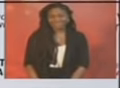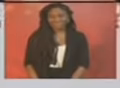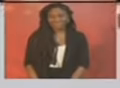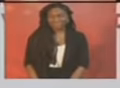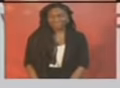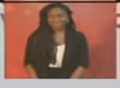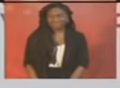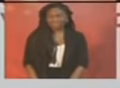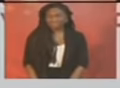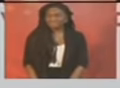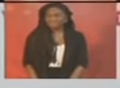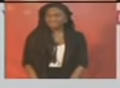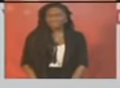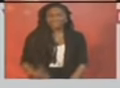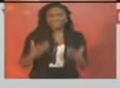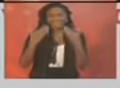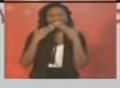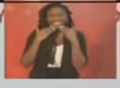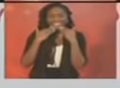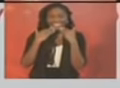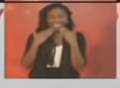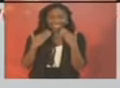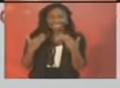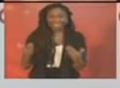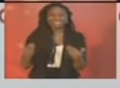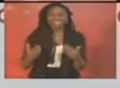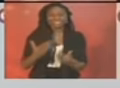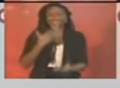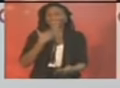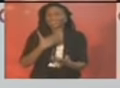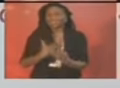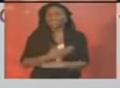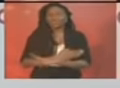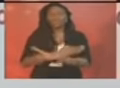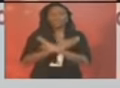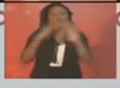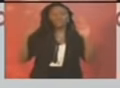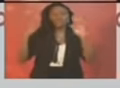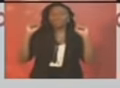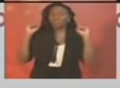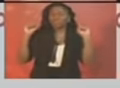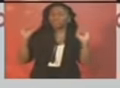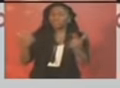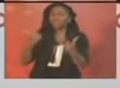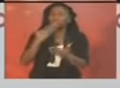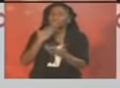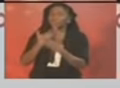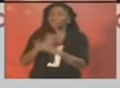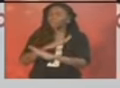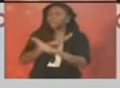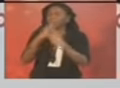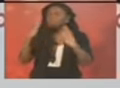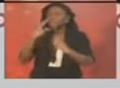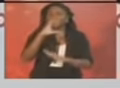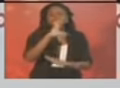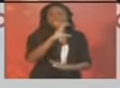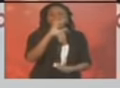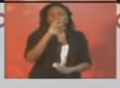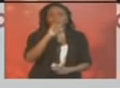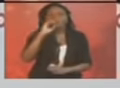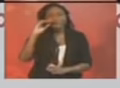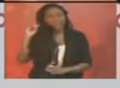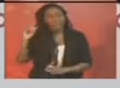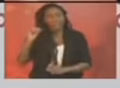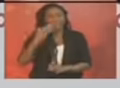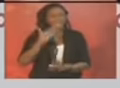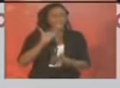Thank you, Candice. Thank you, and good morning to all. Good morning to our Chief Medical Officer, Dr. Roshan Parasram, and good morning to